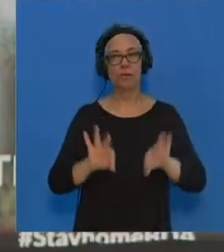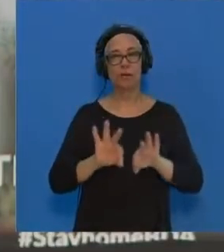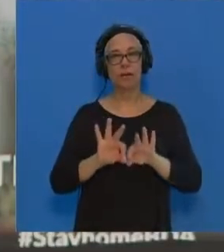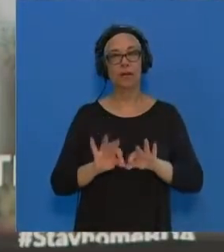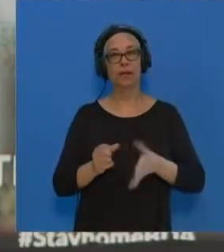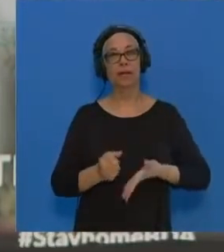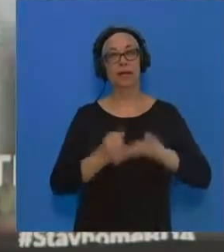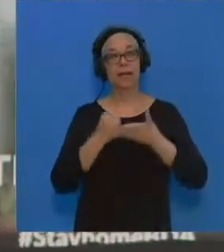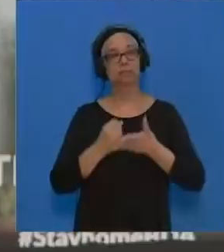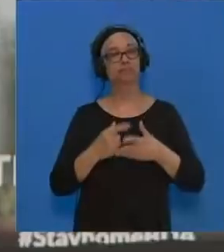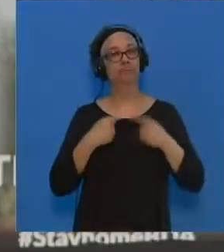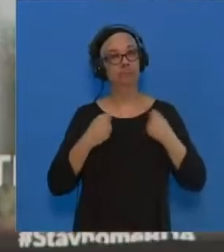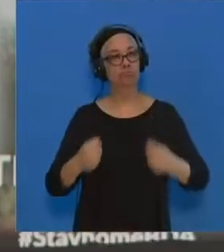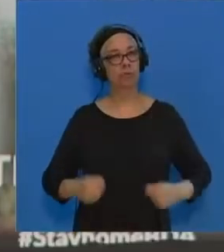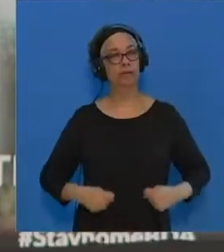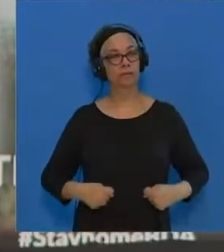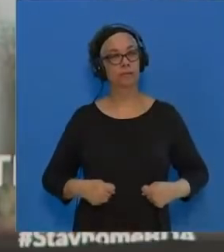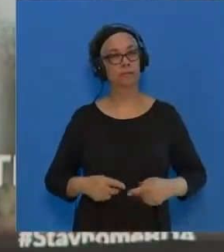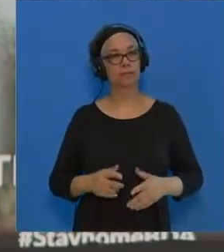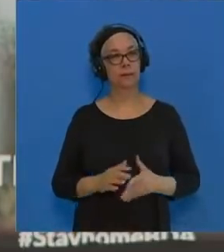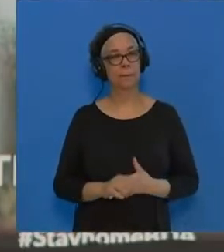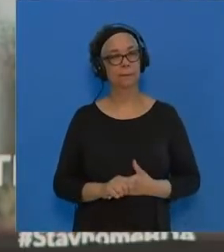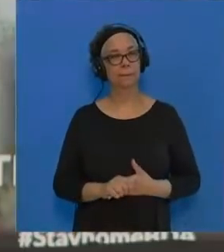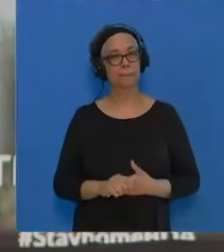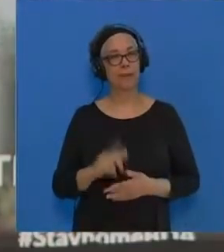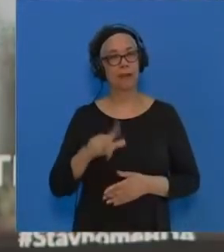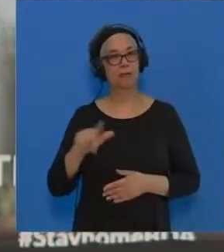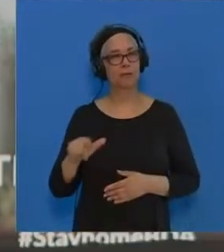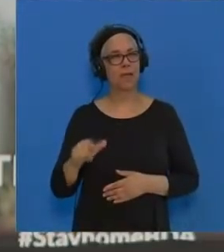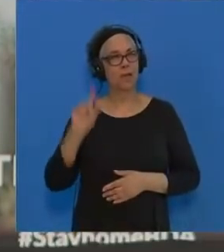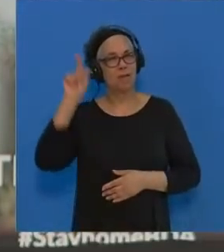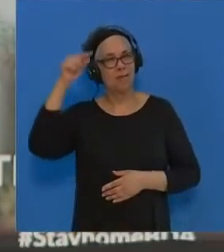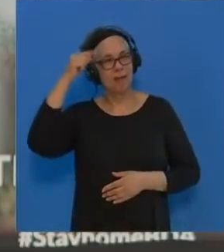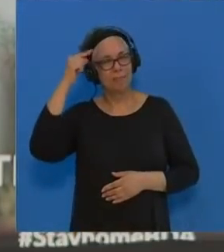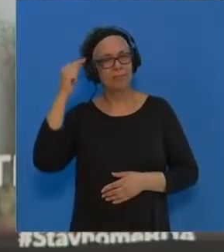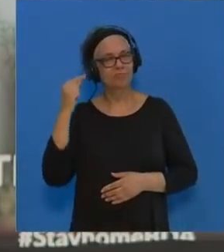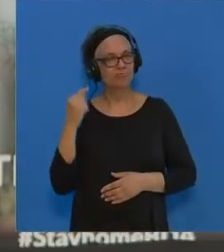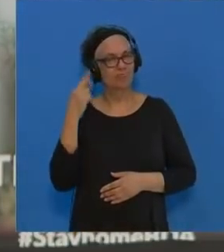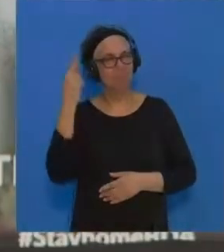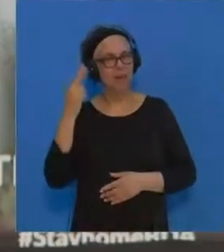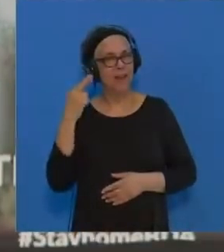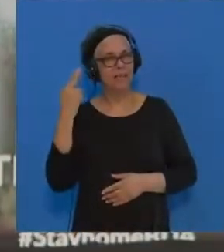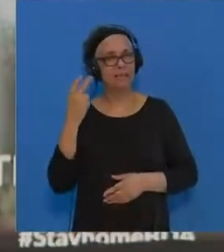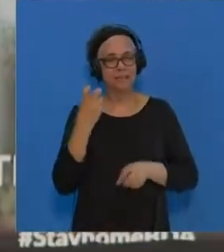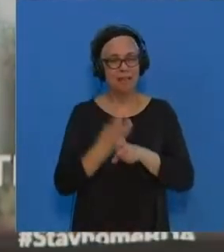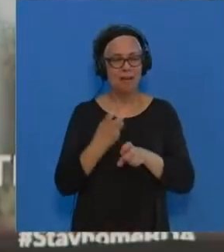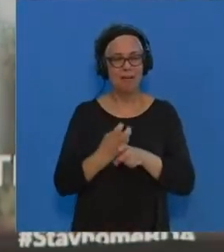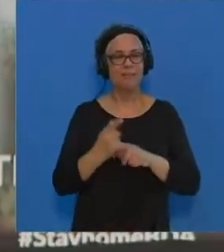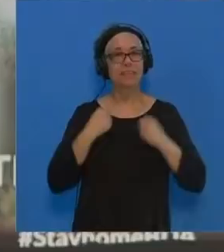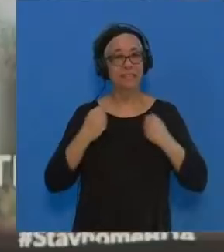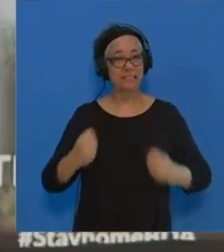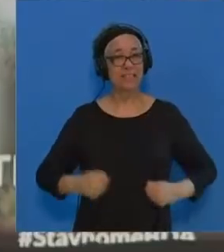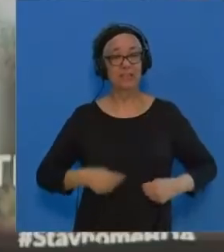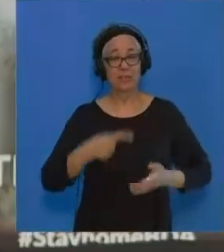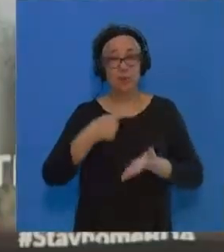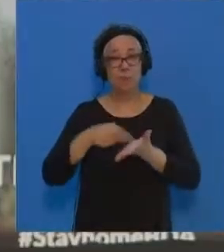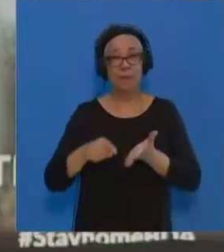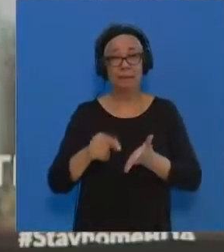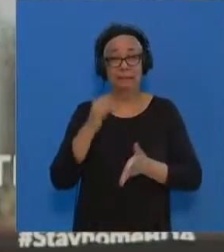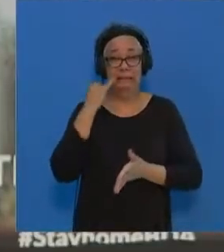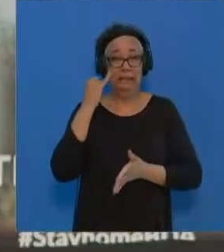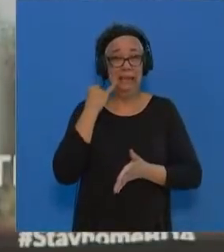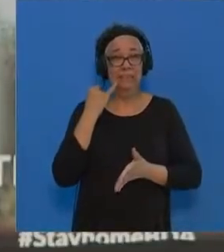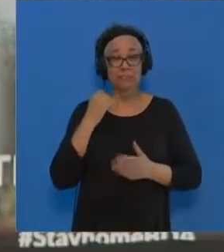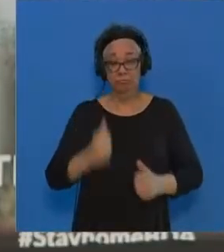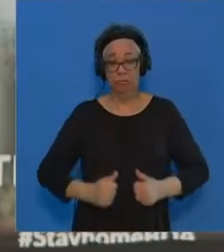these issues. This government recognizes that there are difficulties for tenants to pay their rent, whether they're in a residential or commercial